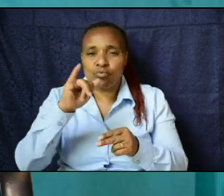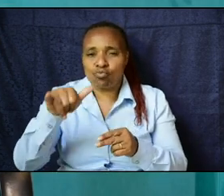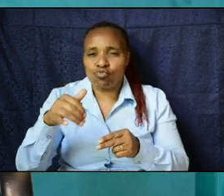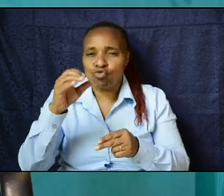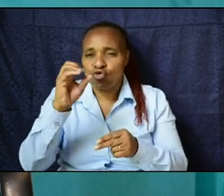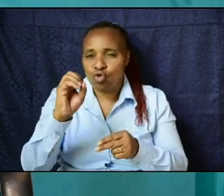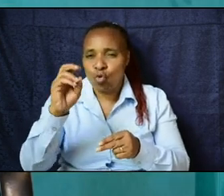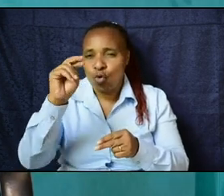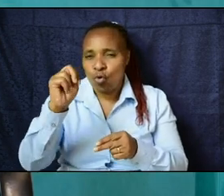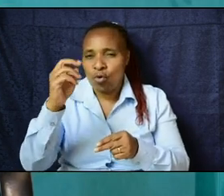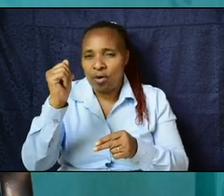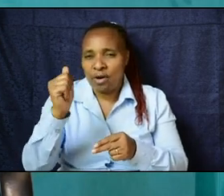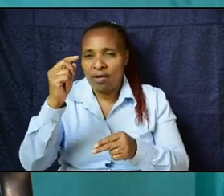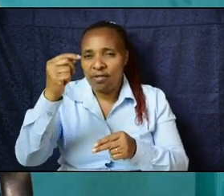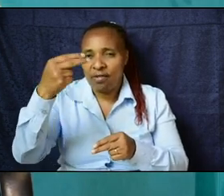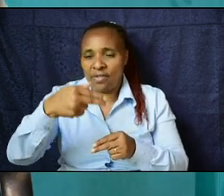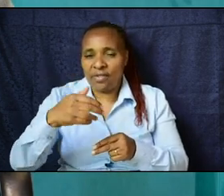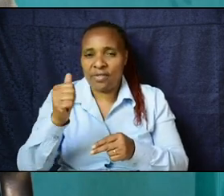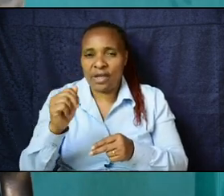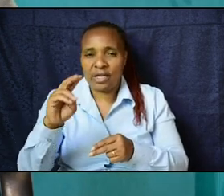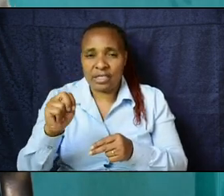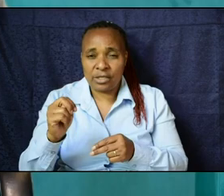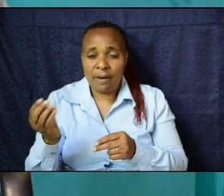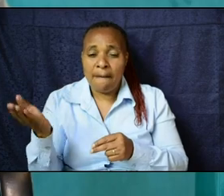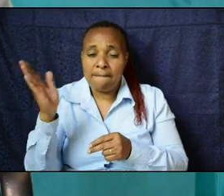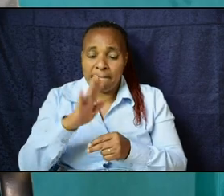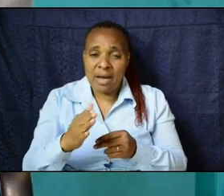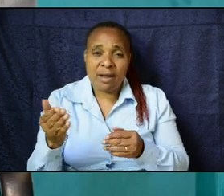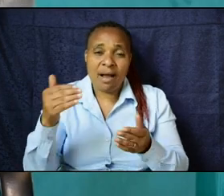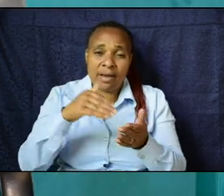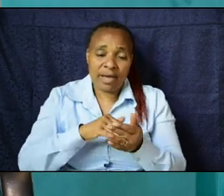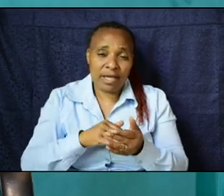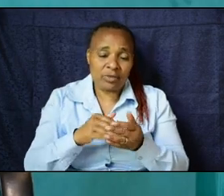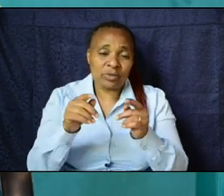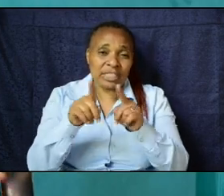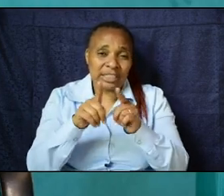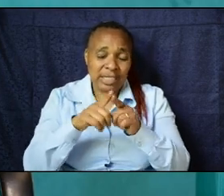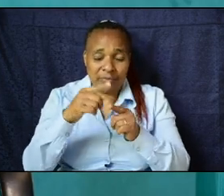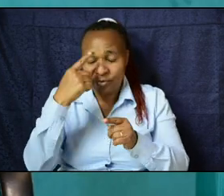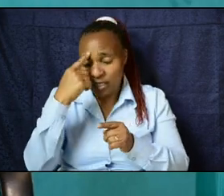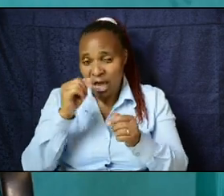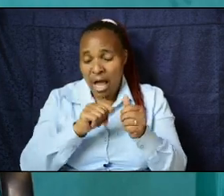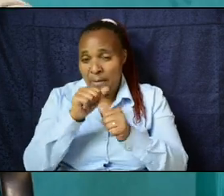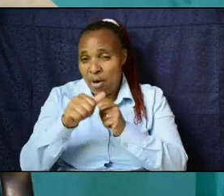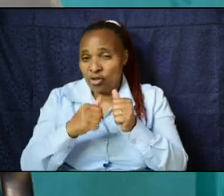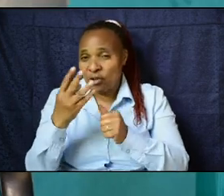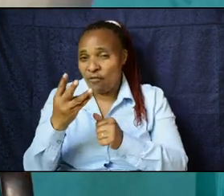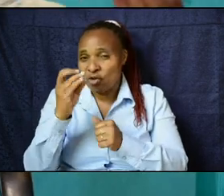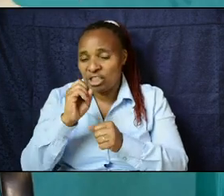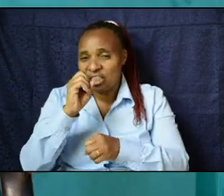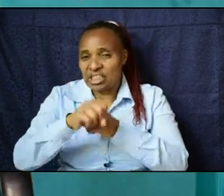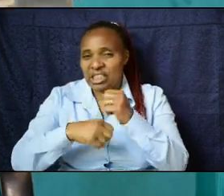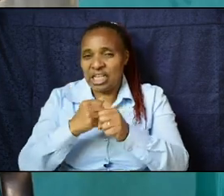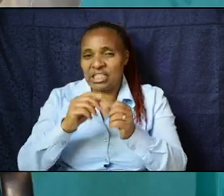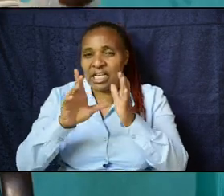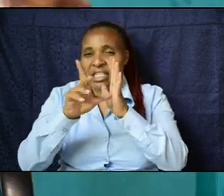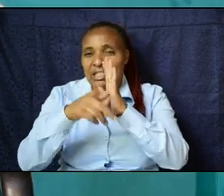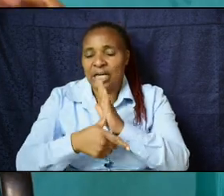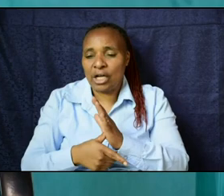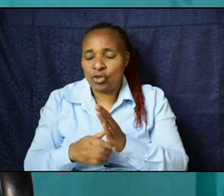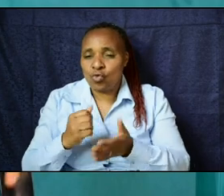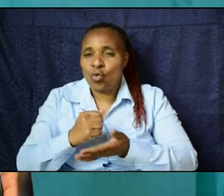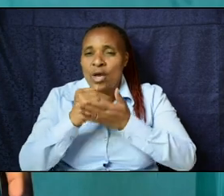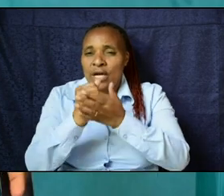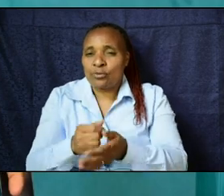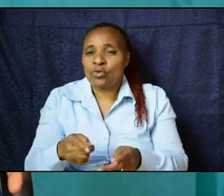Jonathan, right? So Jonathan was called back again by the same Indians about 40 years later to help them establish the